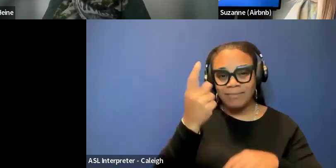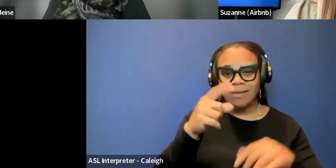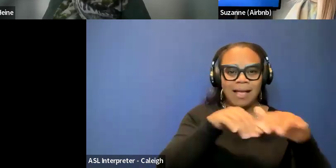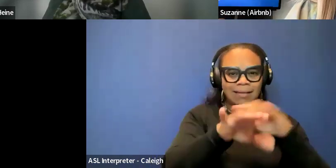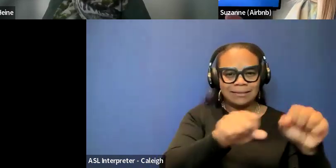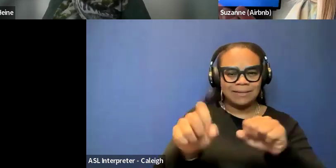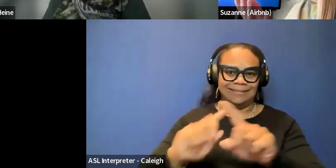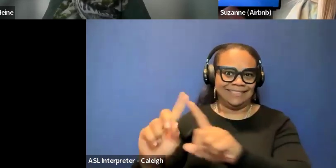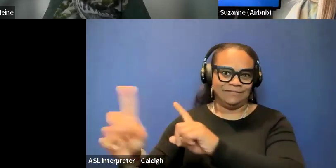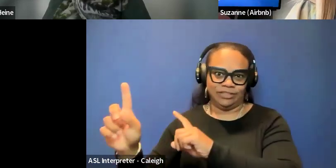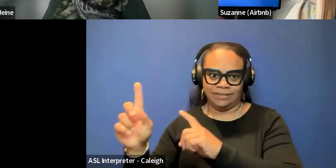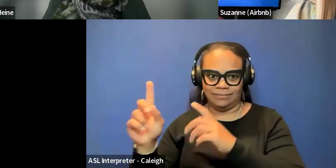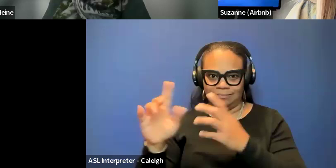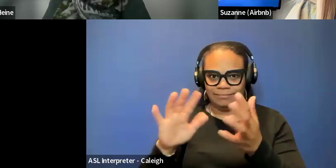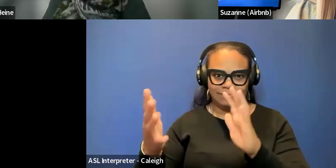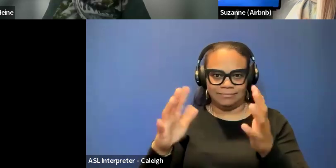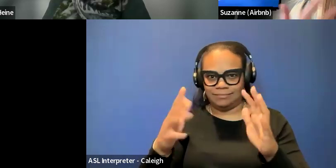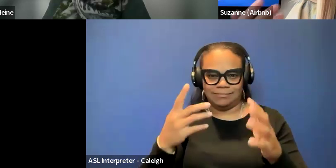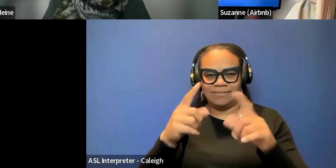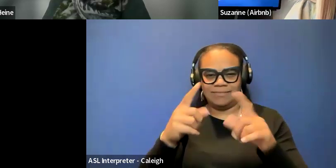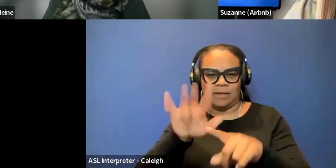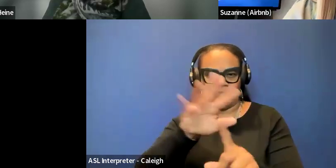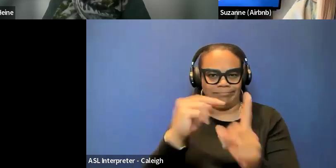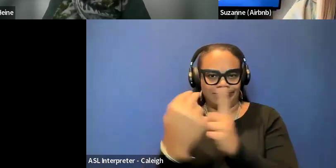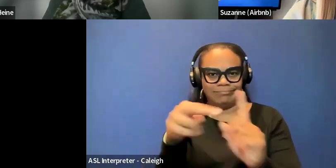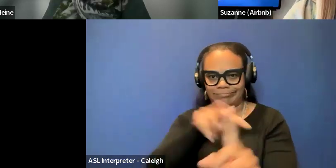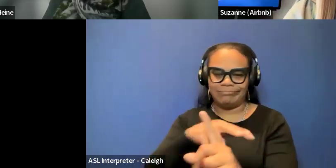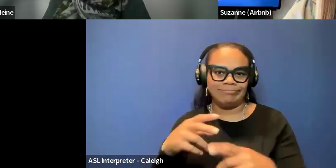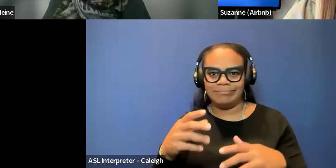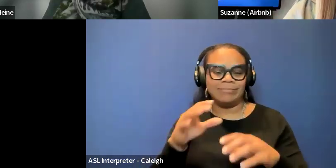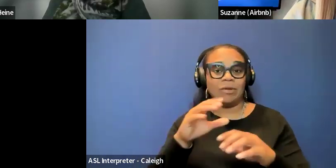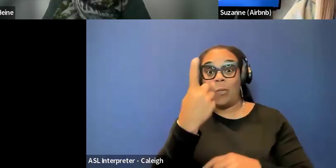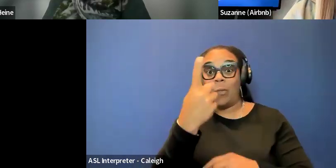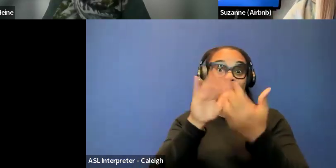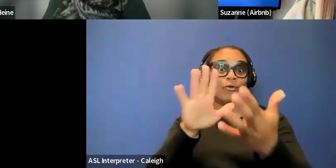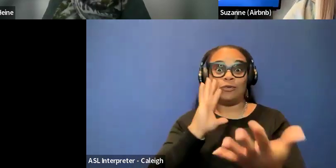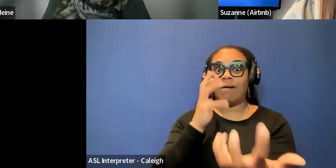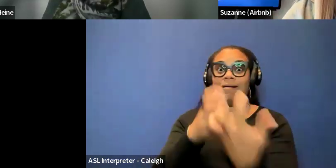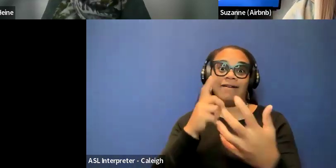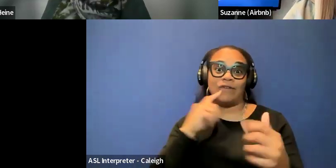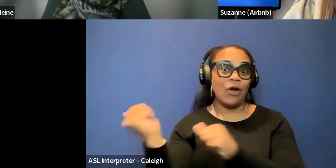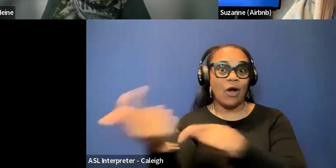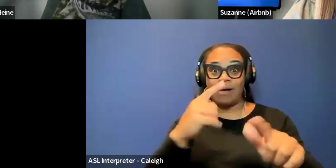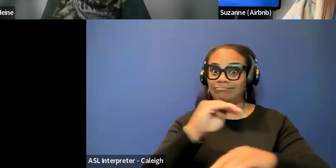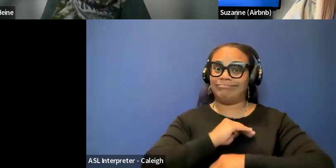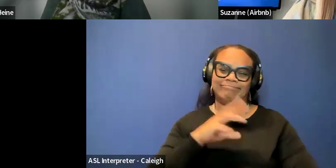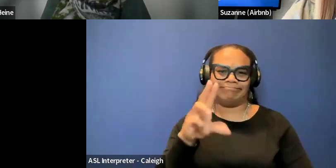very different to different people. There's no sort of one size fits all approach. Everyone has got very unique